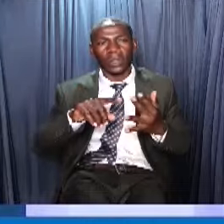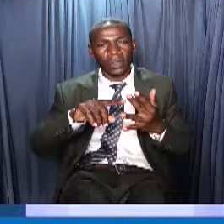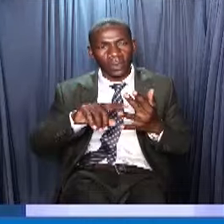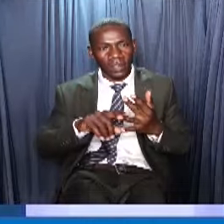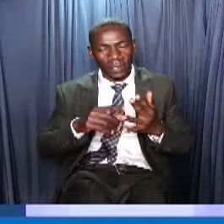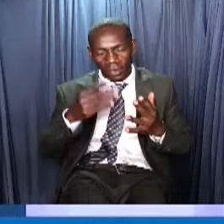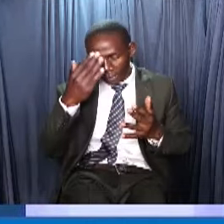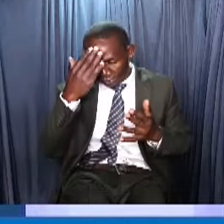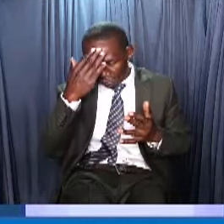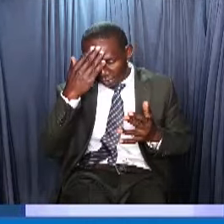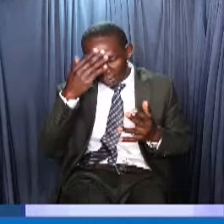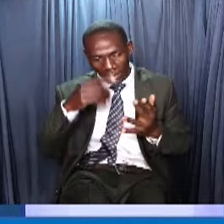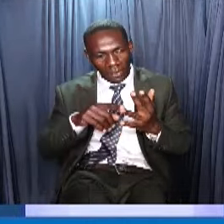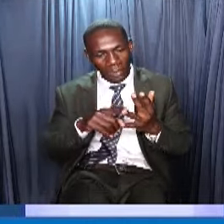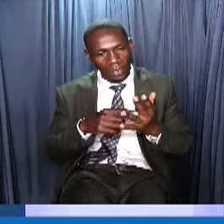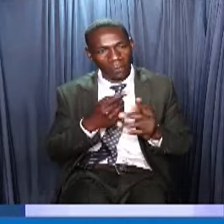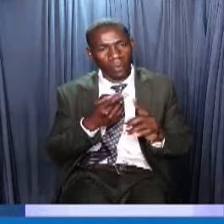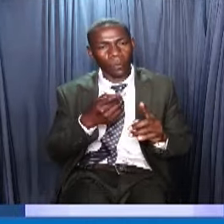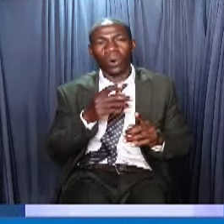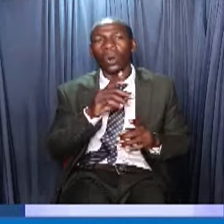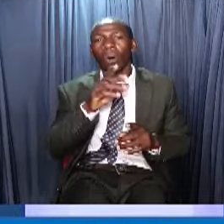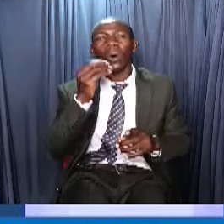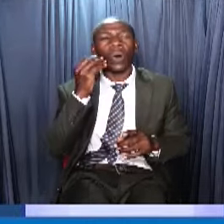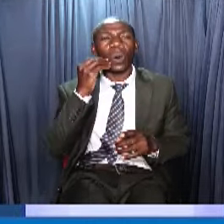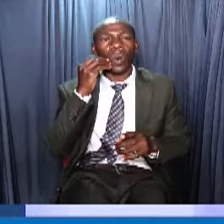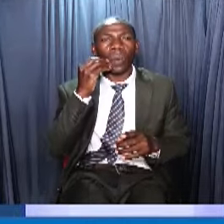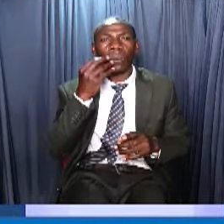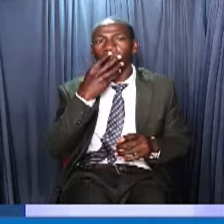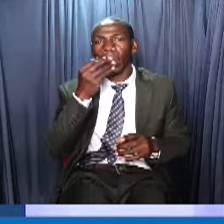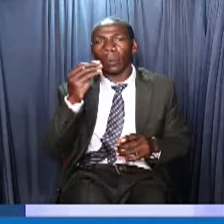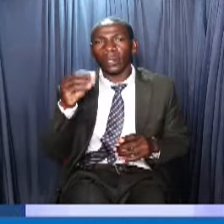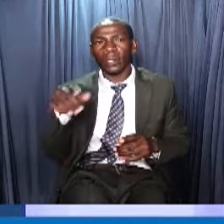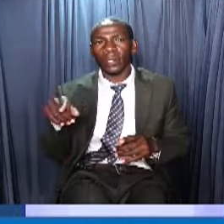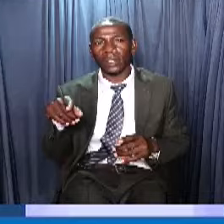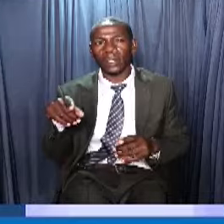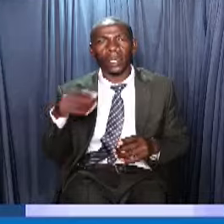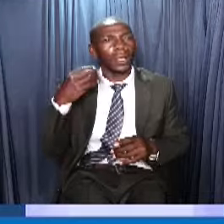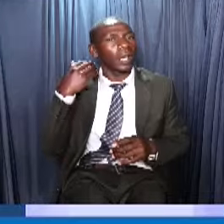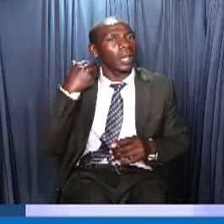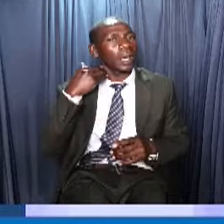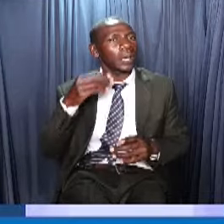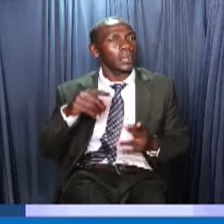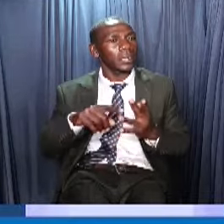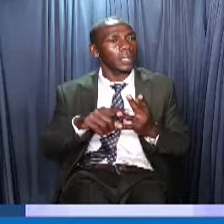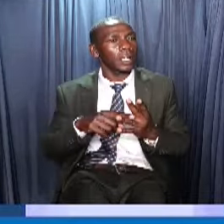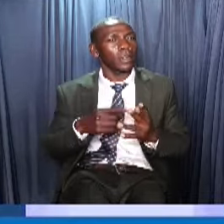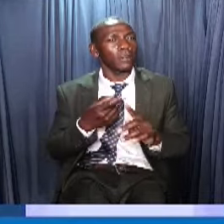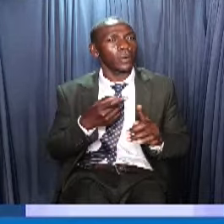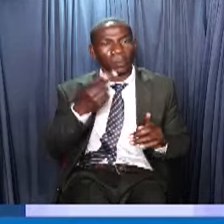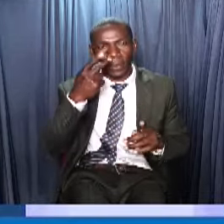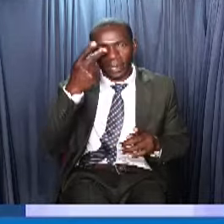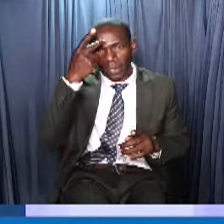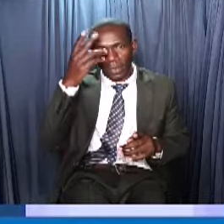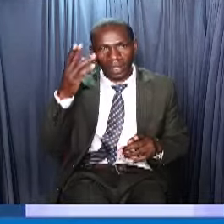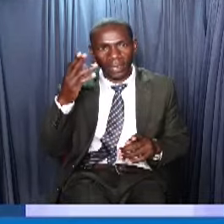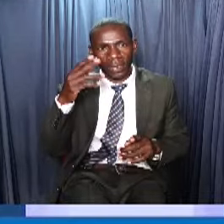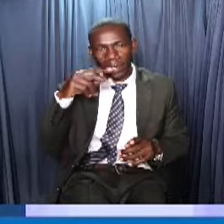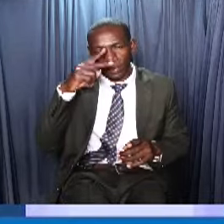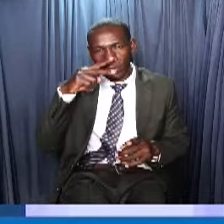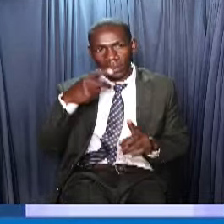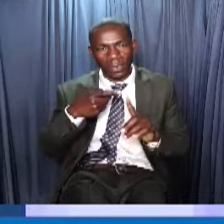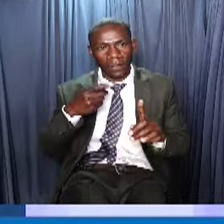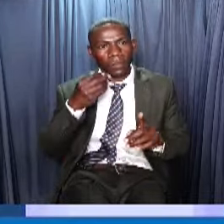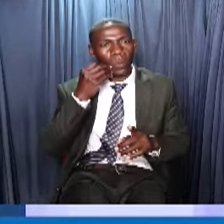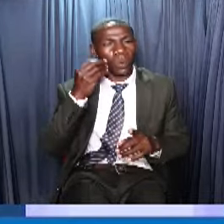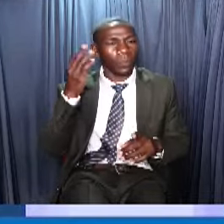kwa baba na mama. Because charity normally begins at home. Ni lana hii. This must be a curse. Chuki huanza kule kwa baba na mama. Hatred starts from your parents. Garau zinaanza kule. Despair